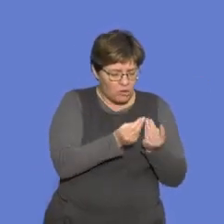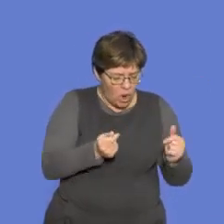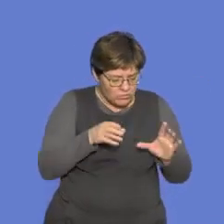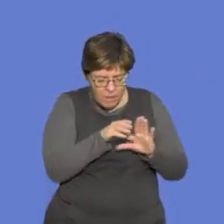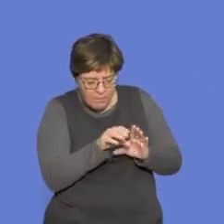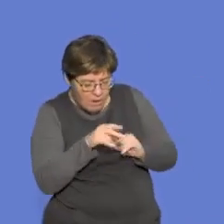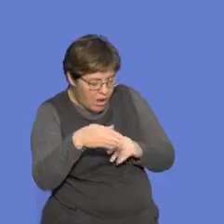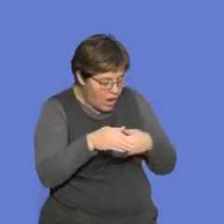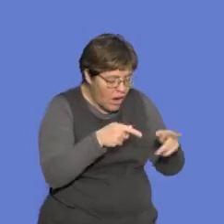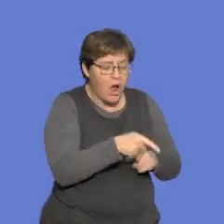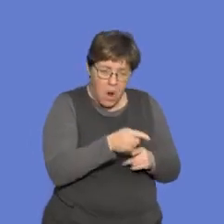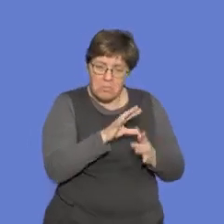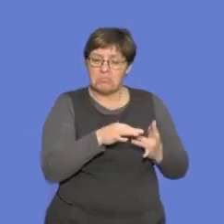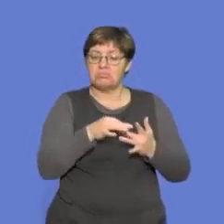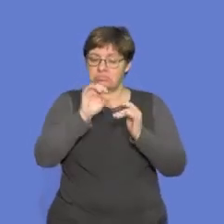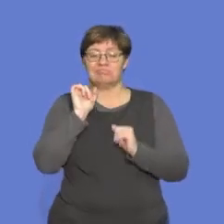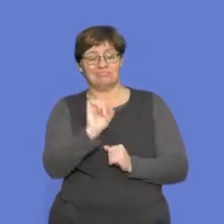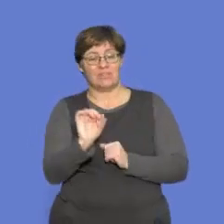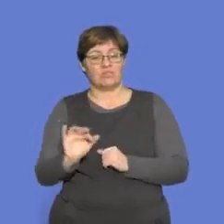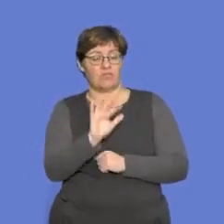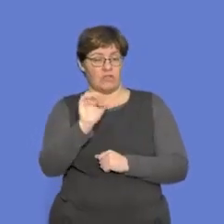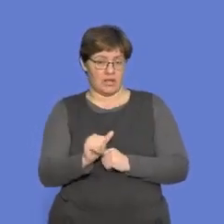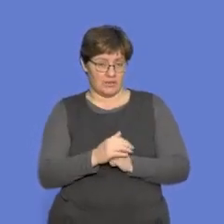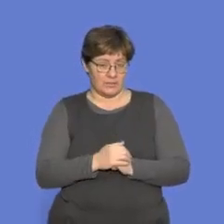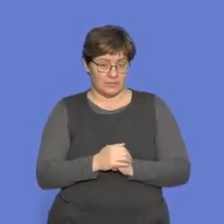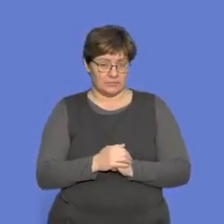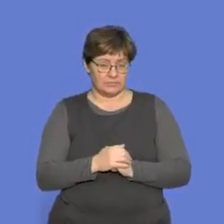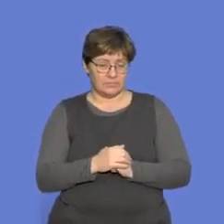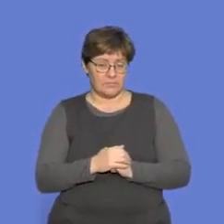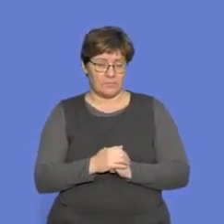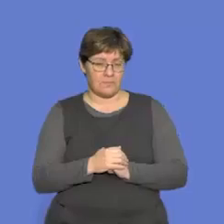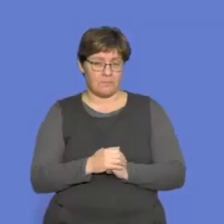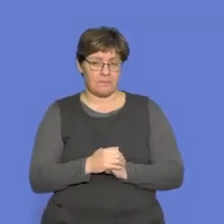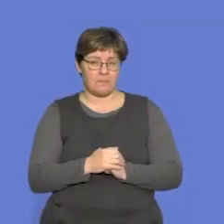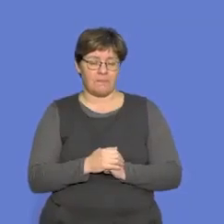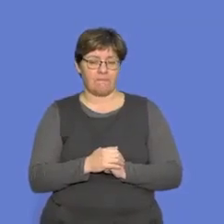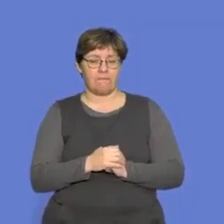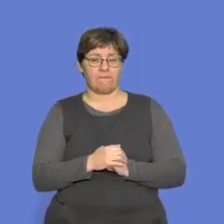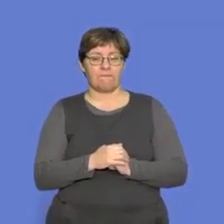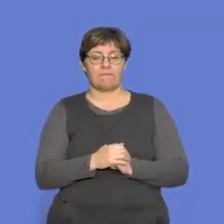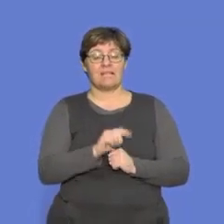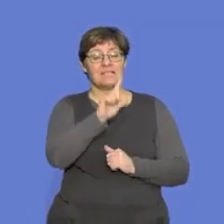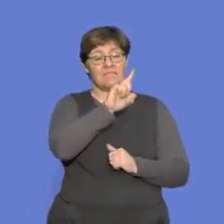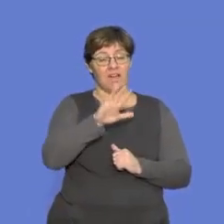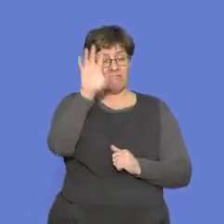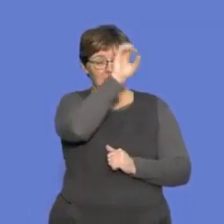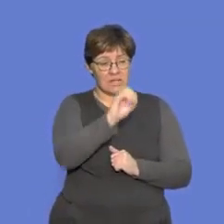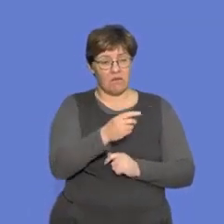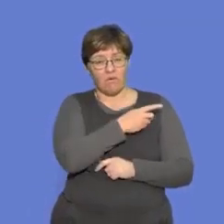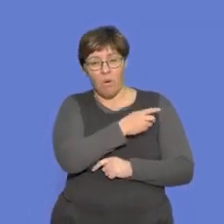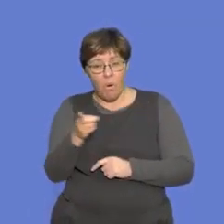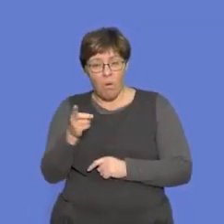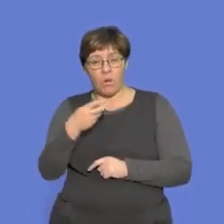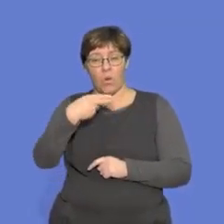fossils are unique and are unique to just South Africa. We have 75% of all hominid fossils